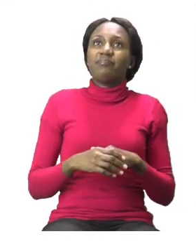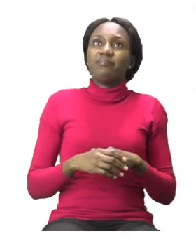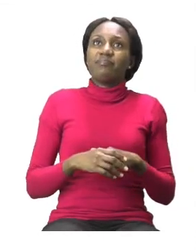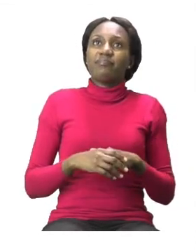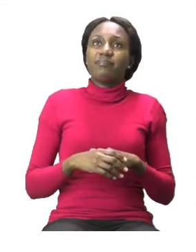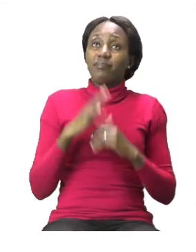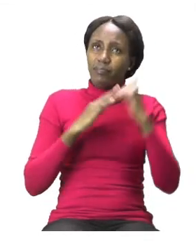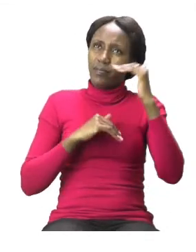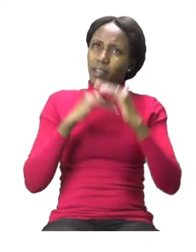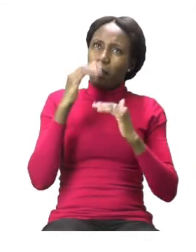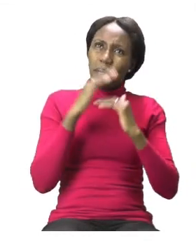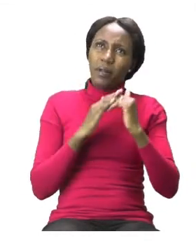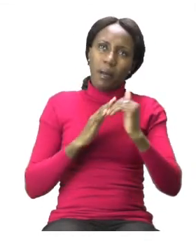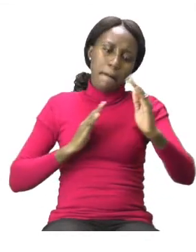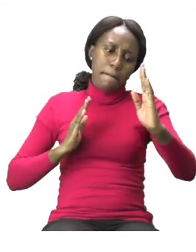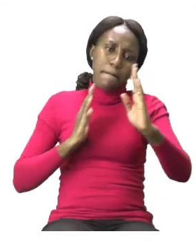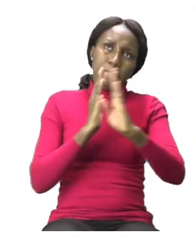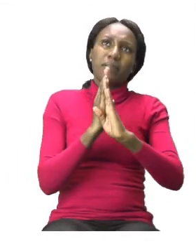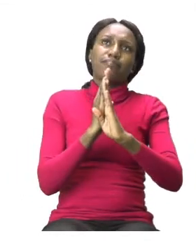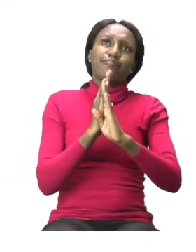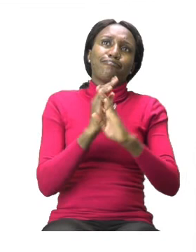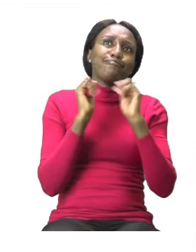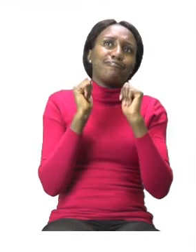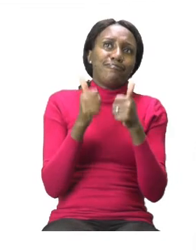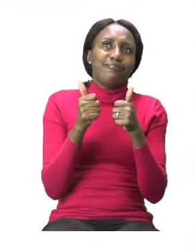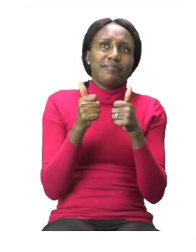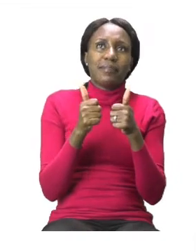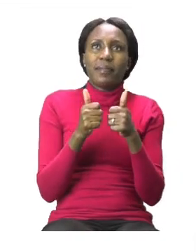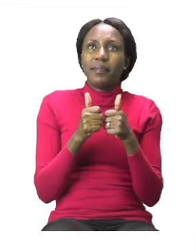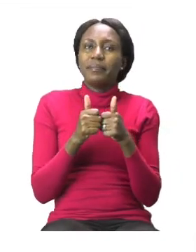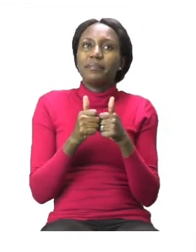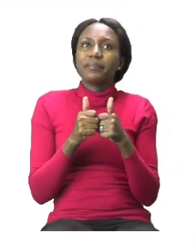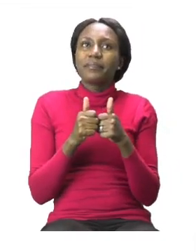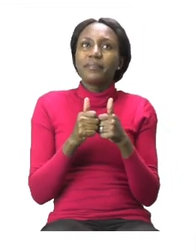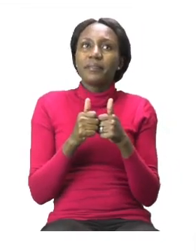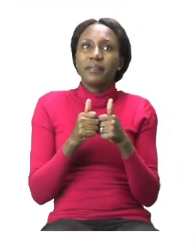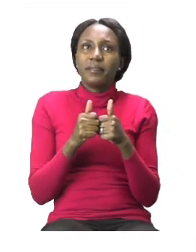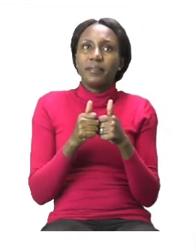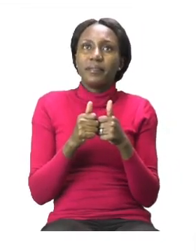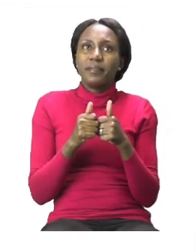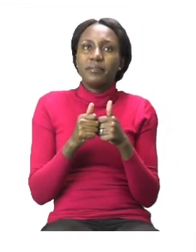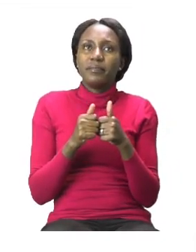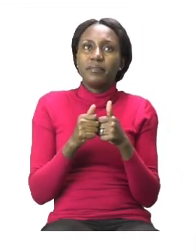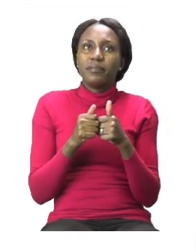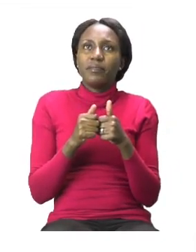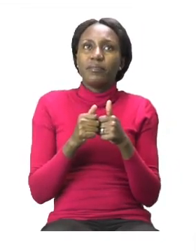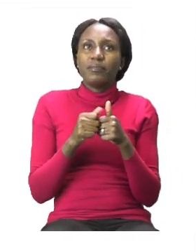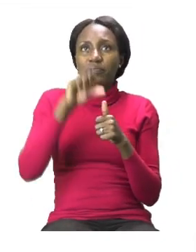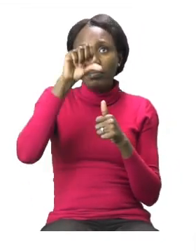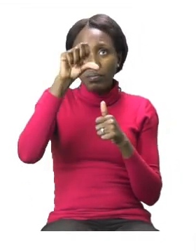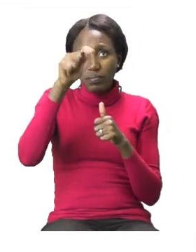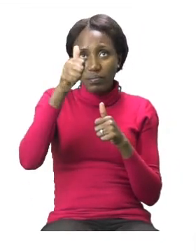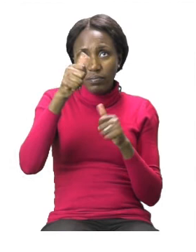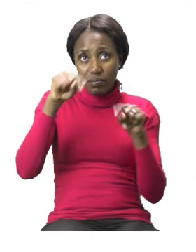built, it will be built on that size and that length. The rest of the items